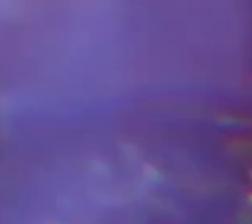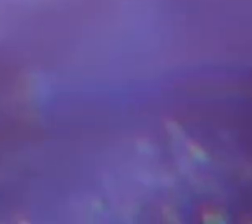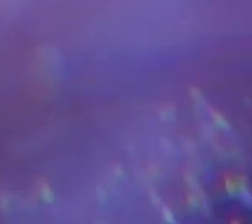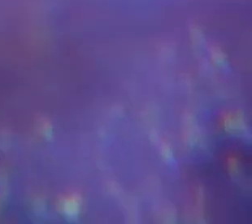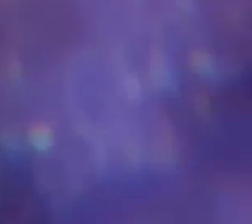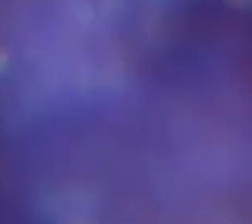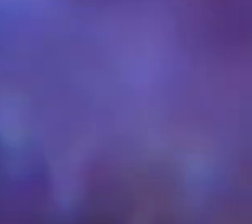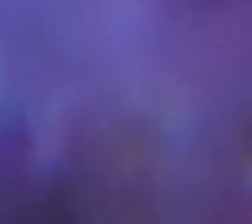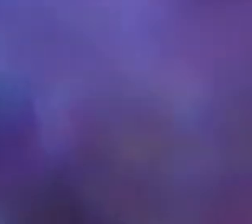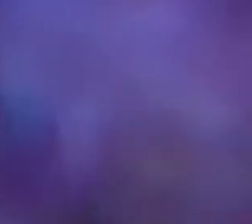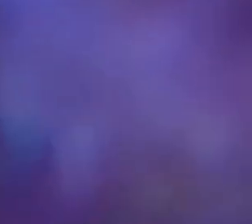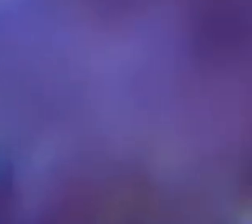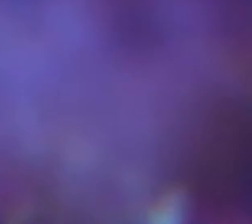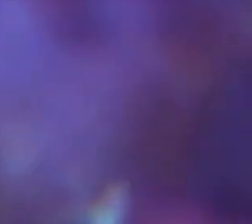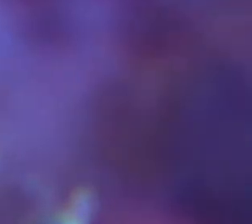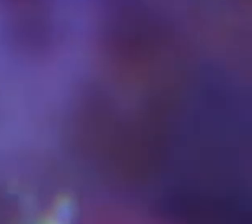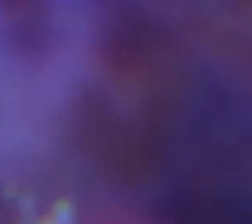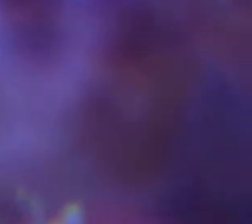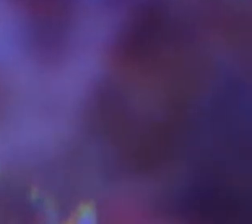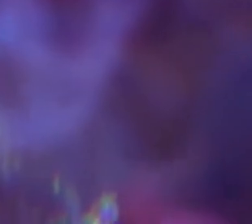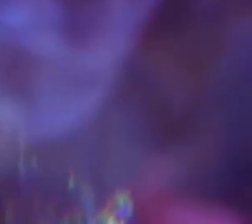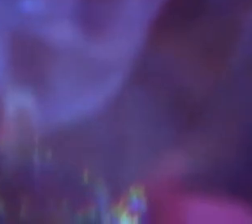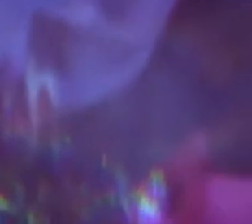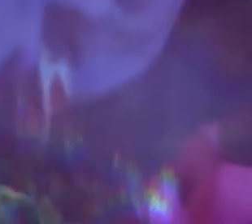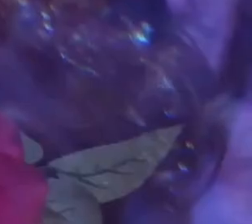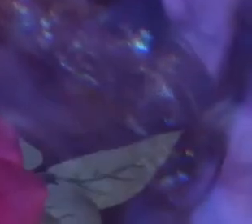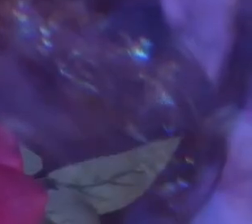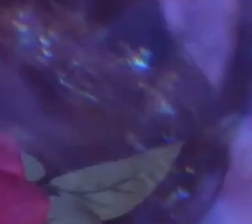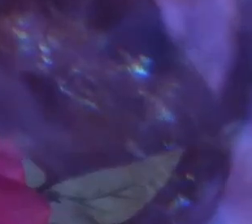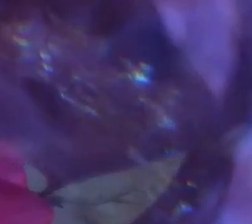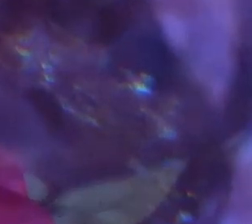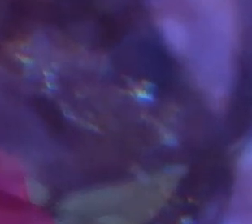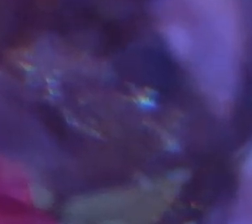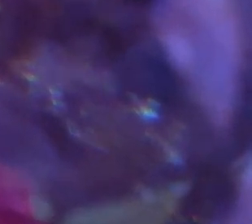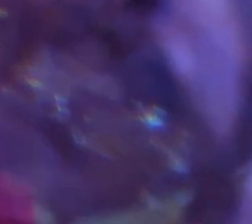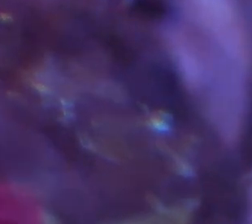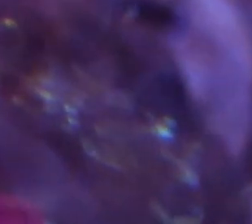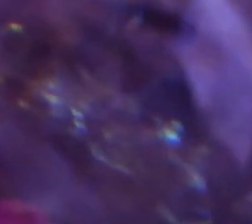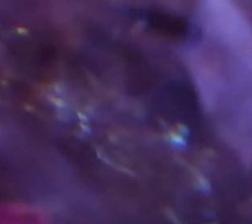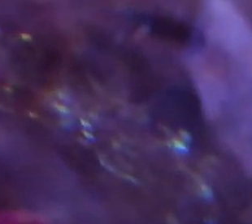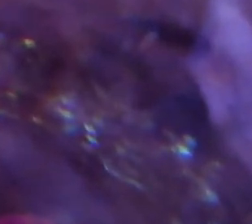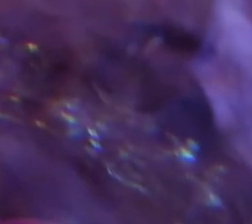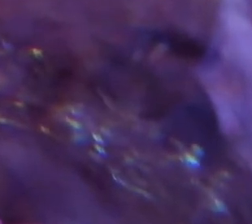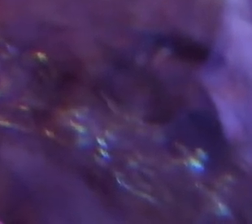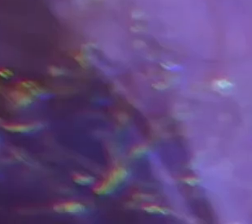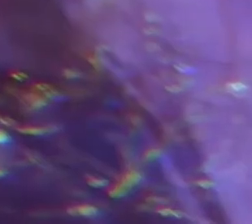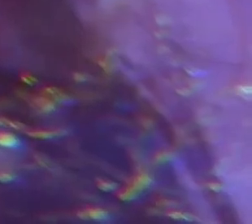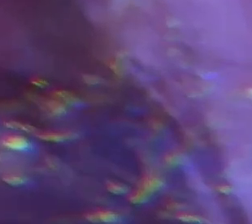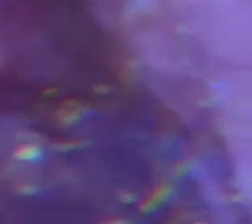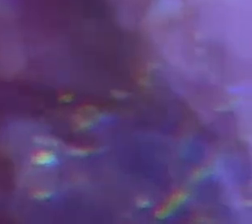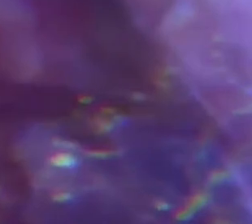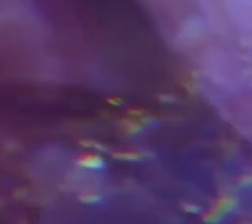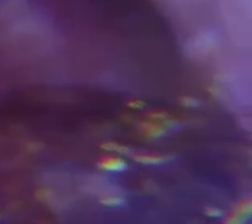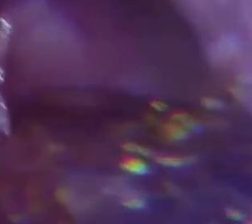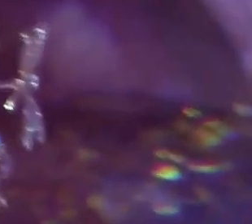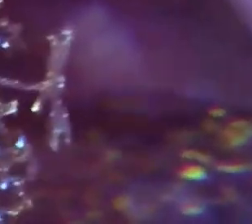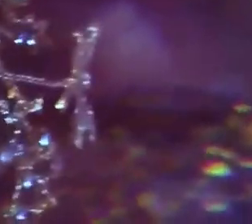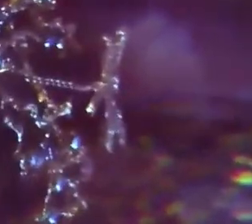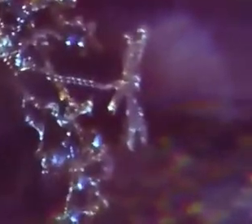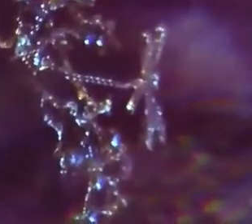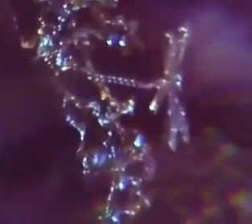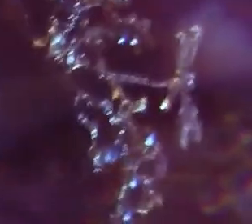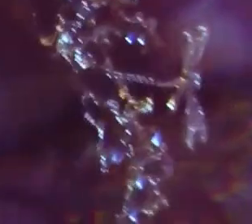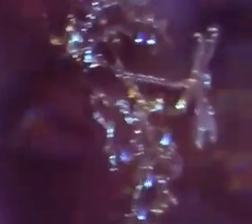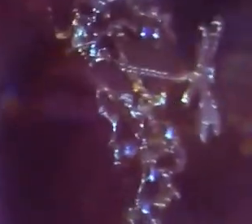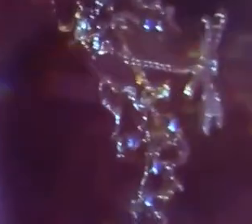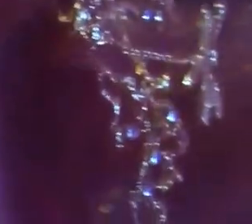floor, where I got married the first time, tiny apartment in Prince Edward, Hong Kong, the